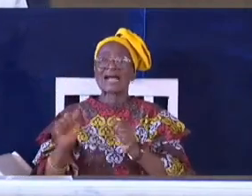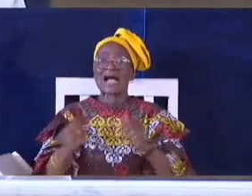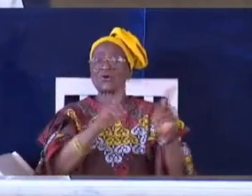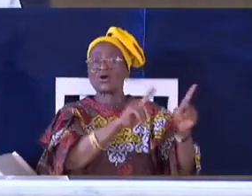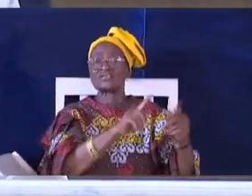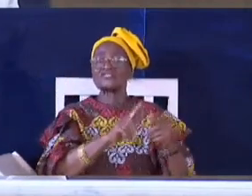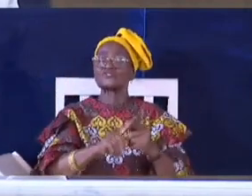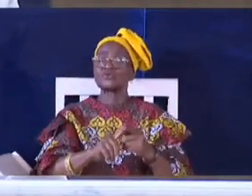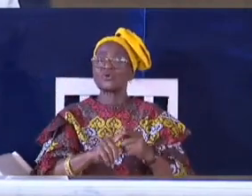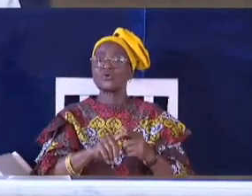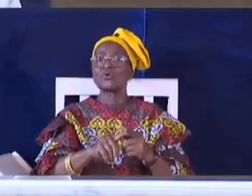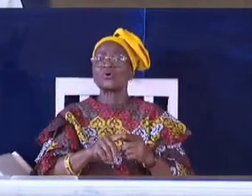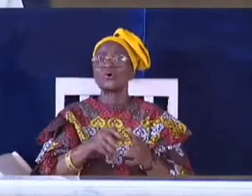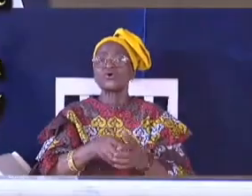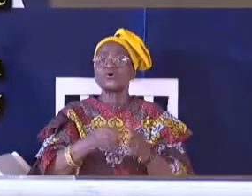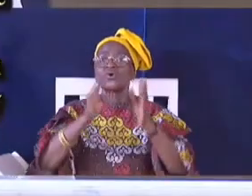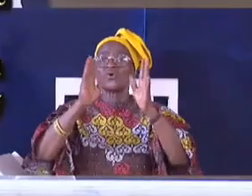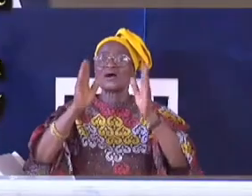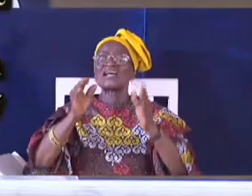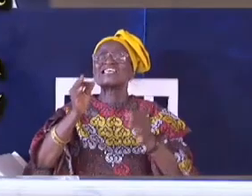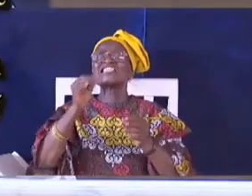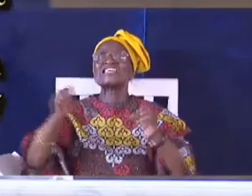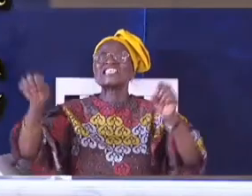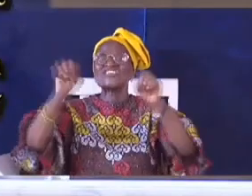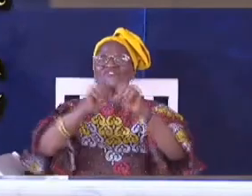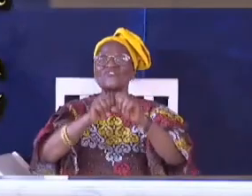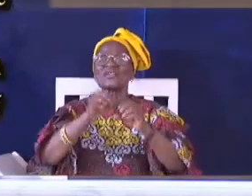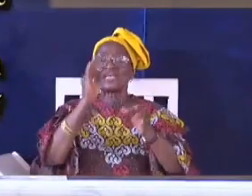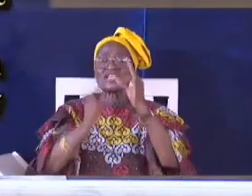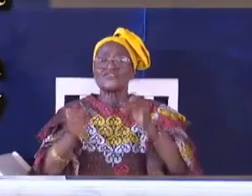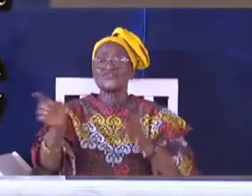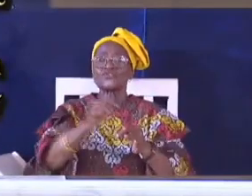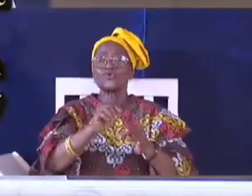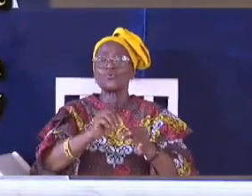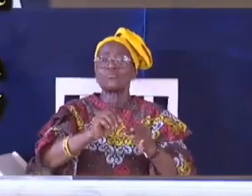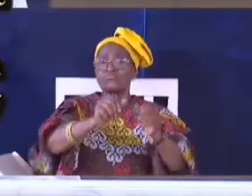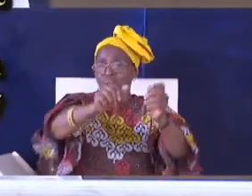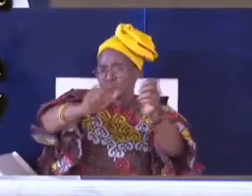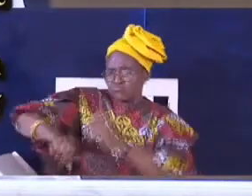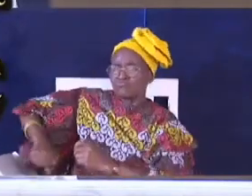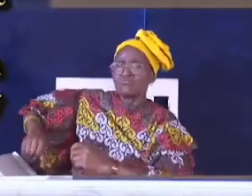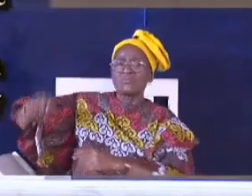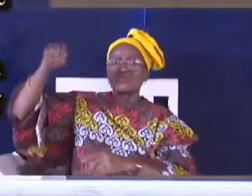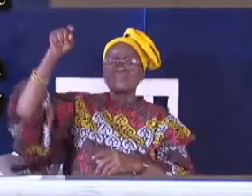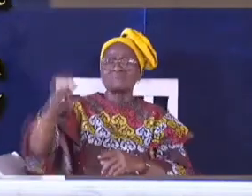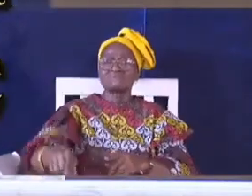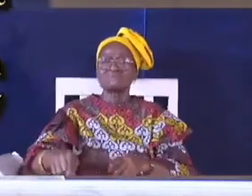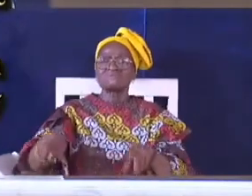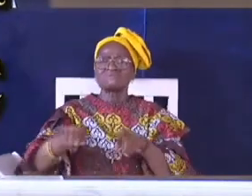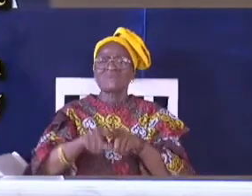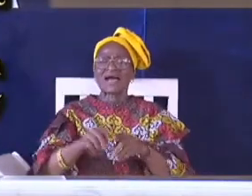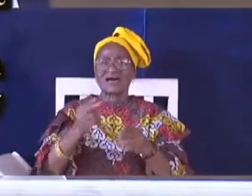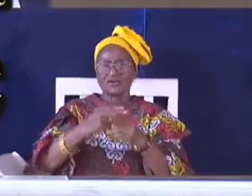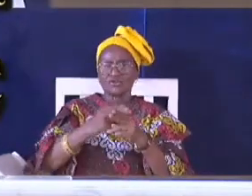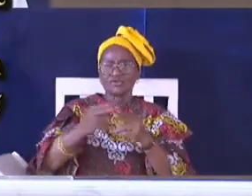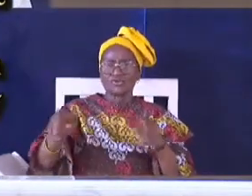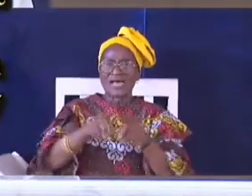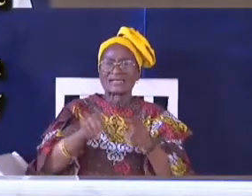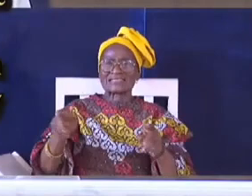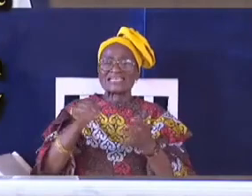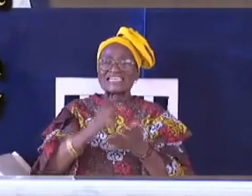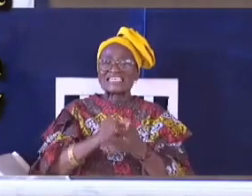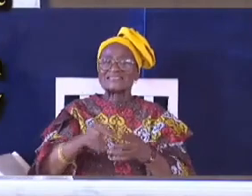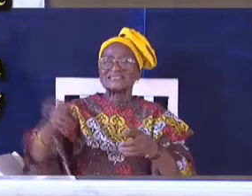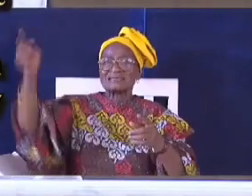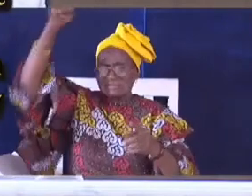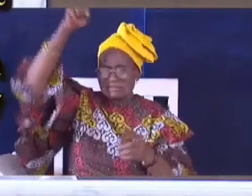historians, even if you pull it down, as soon as it landed,